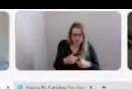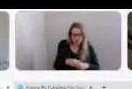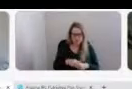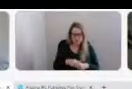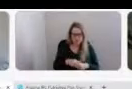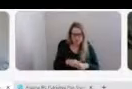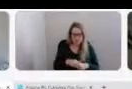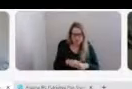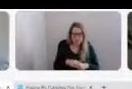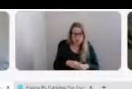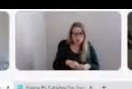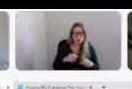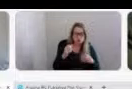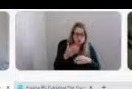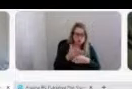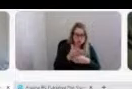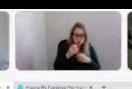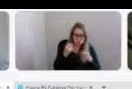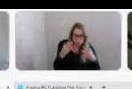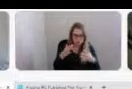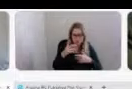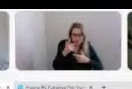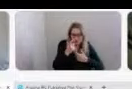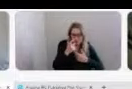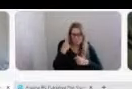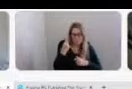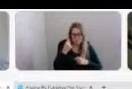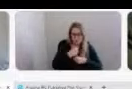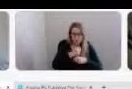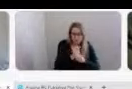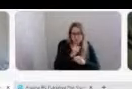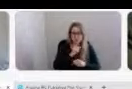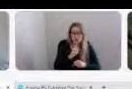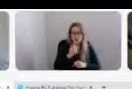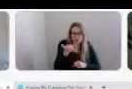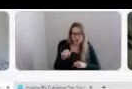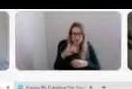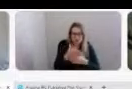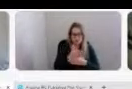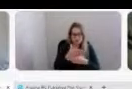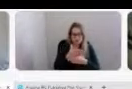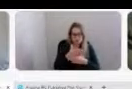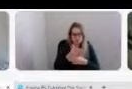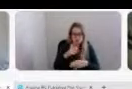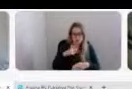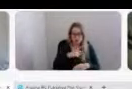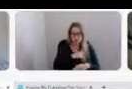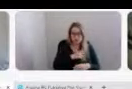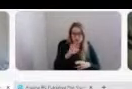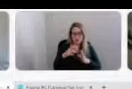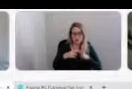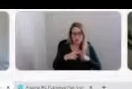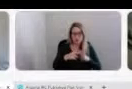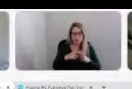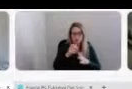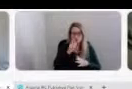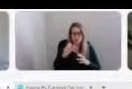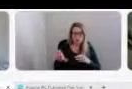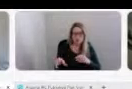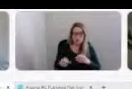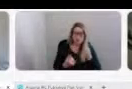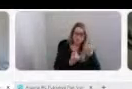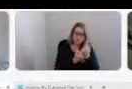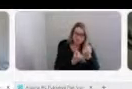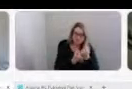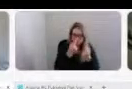we share so many interests and it only makes sense that we share our legislative representatives who can then advocate for